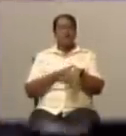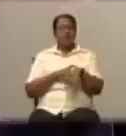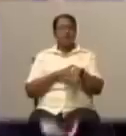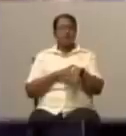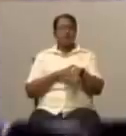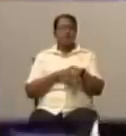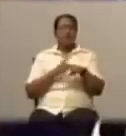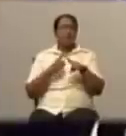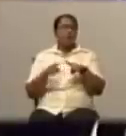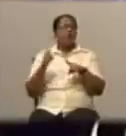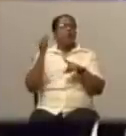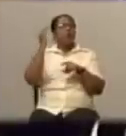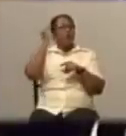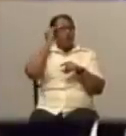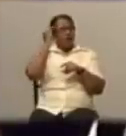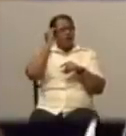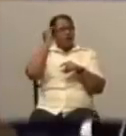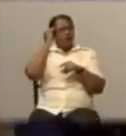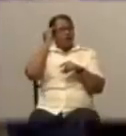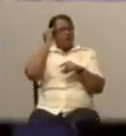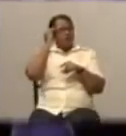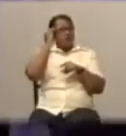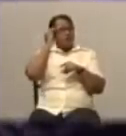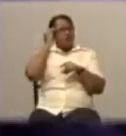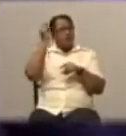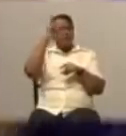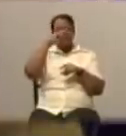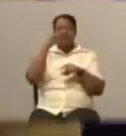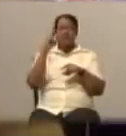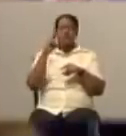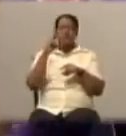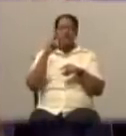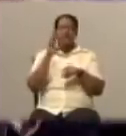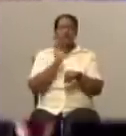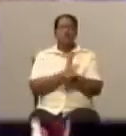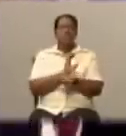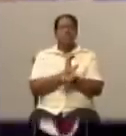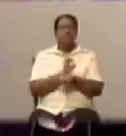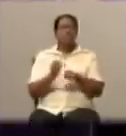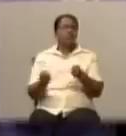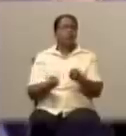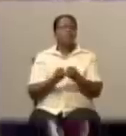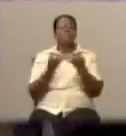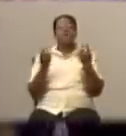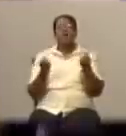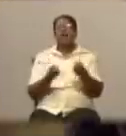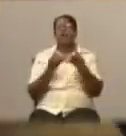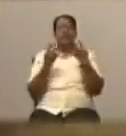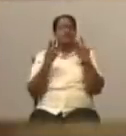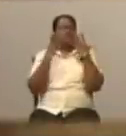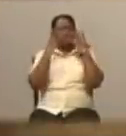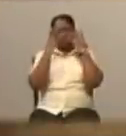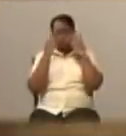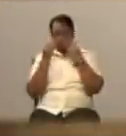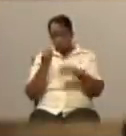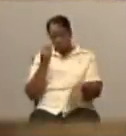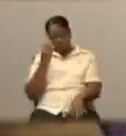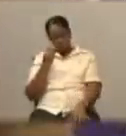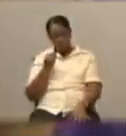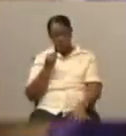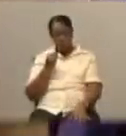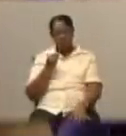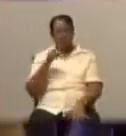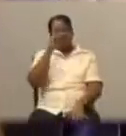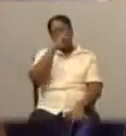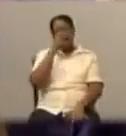we know that in our beloved Catholic Church there are so many sleeping Catholics,